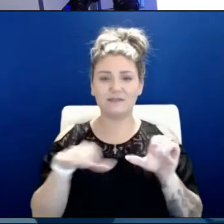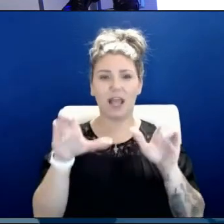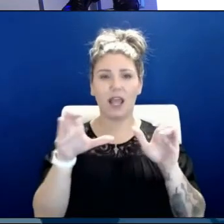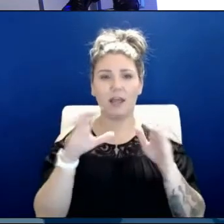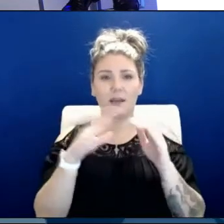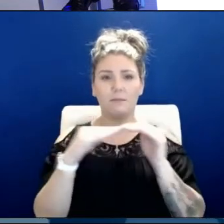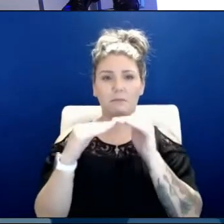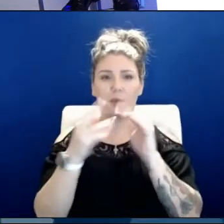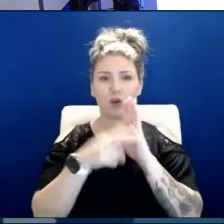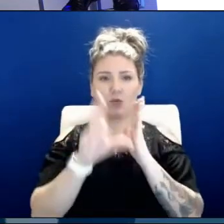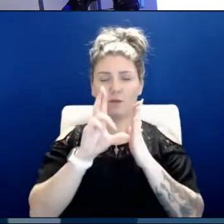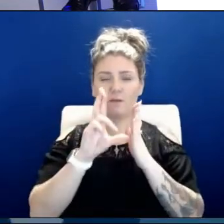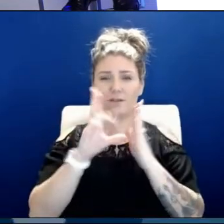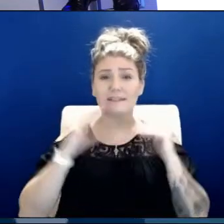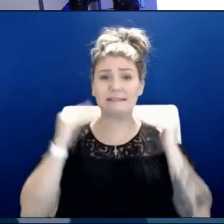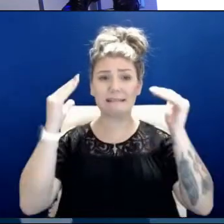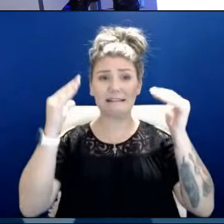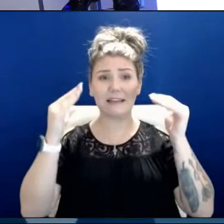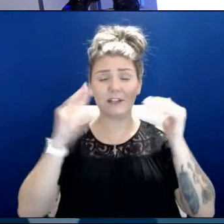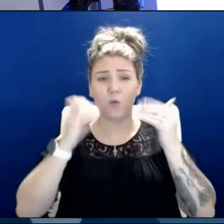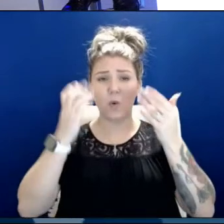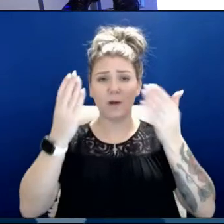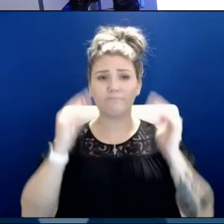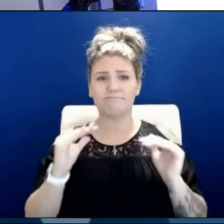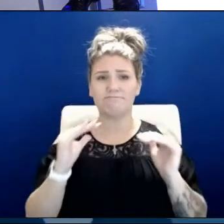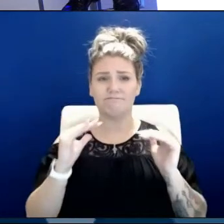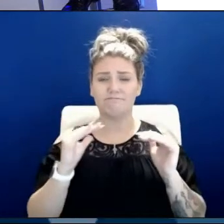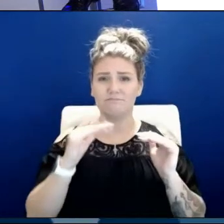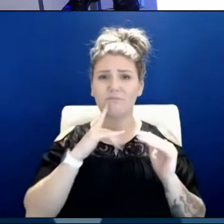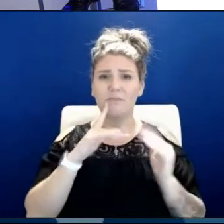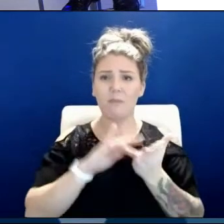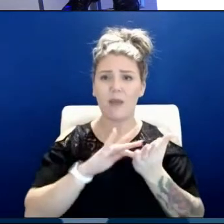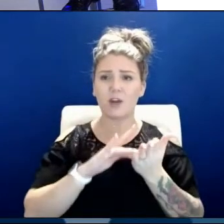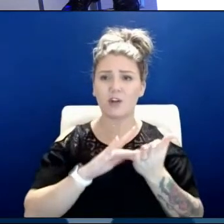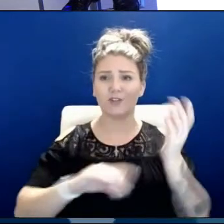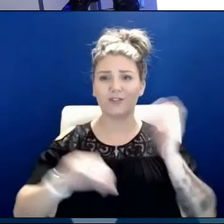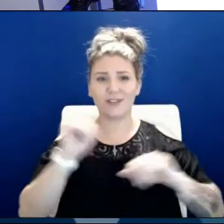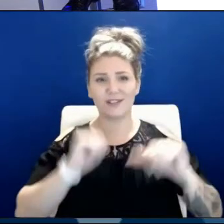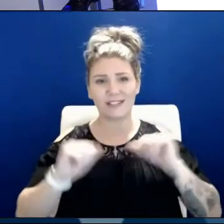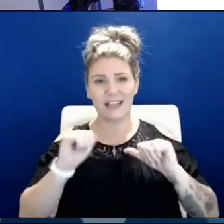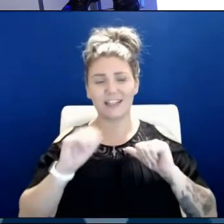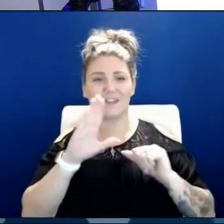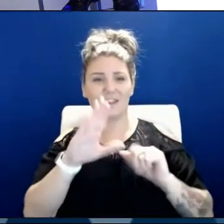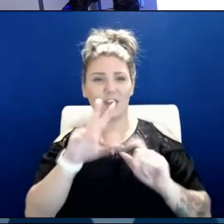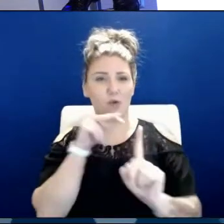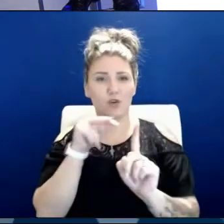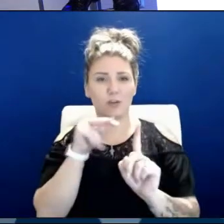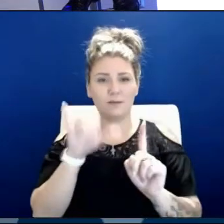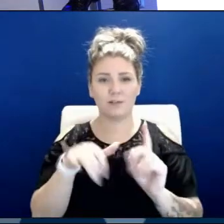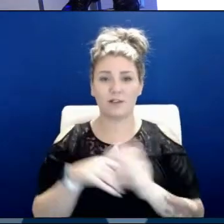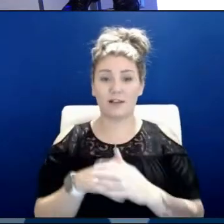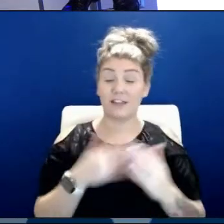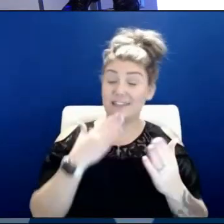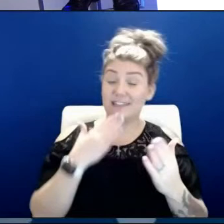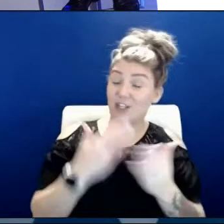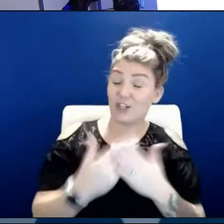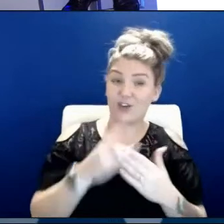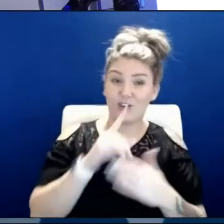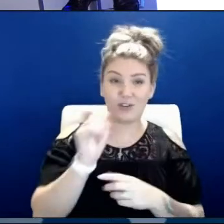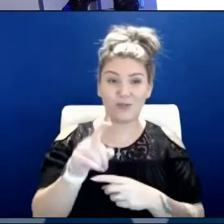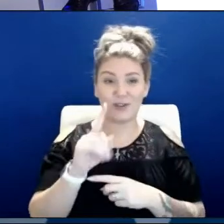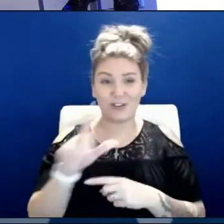has enhanced or diminished medical science regarding people's perception of it? That's a great question. Yeah. Dr. Yeah.